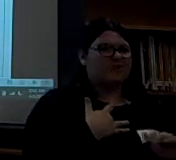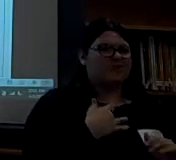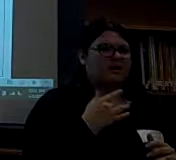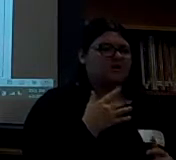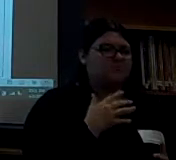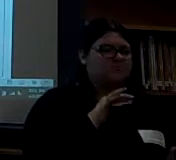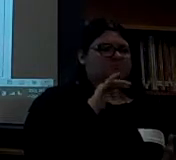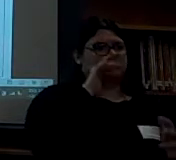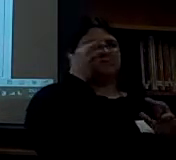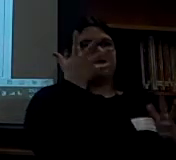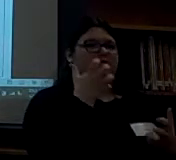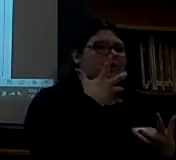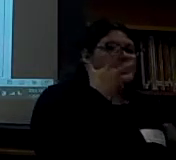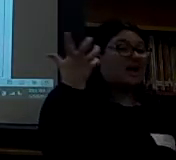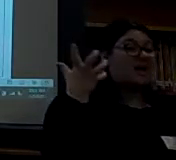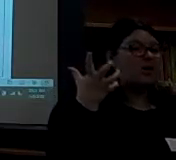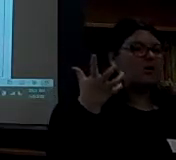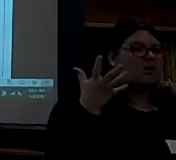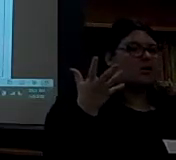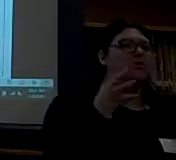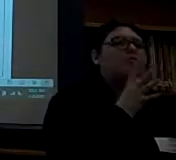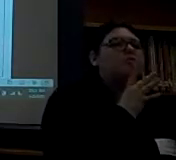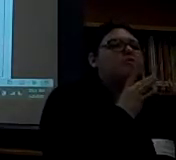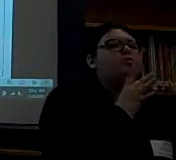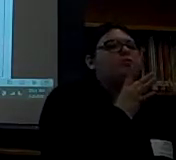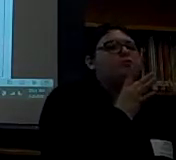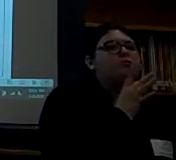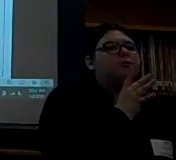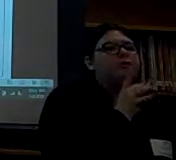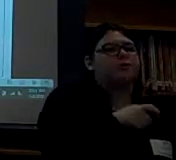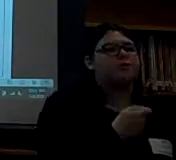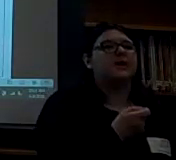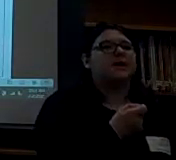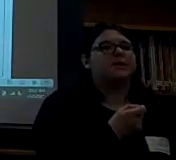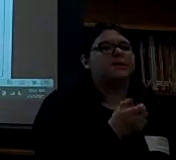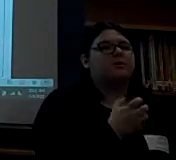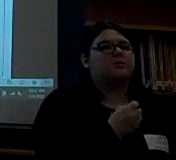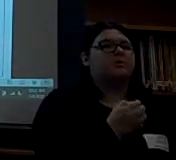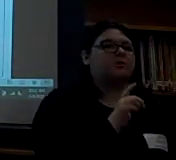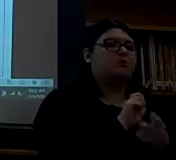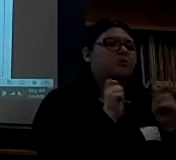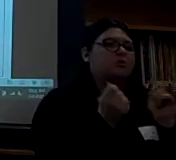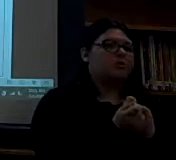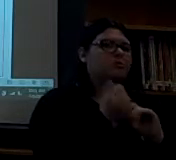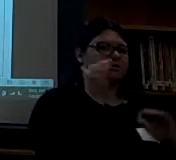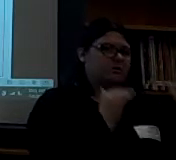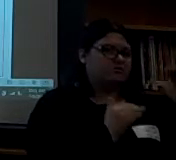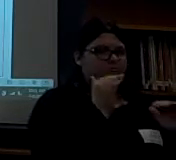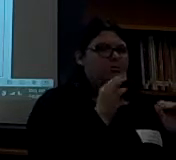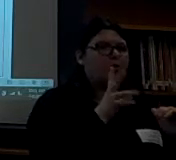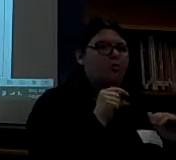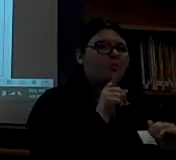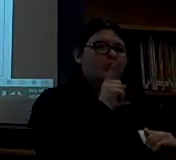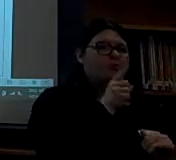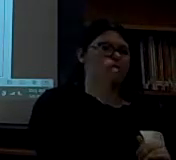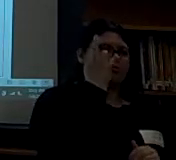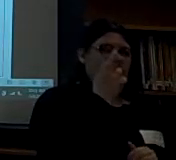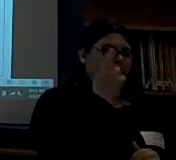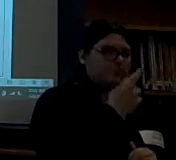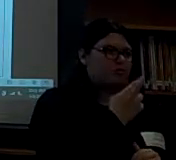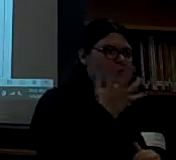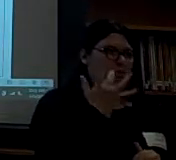your cool and you want to yell at your child, whisper instead. And it's obvious that it'll change the dynamic if you do that, but the real purpose of that